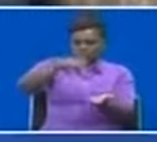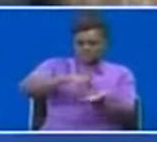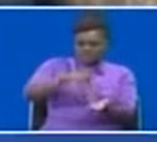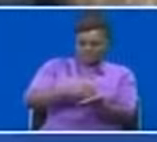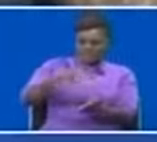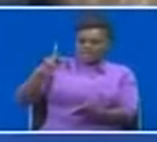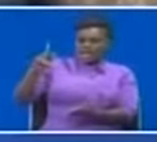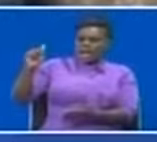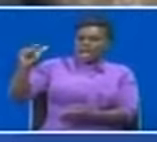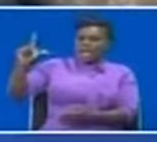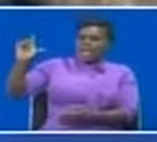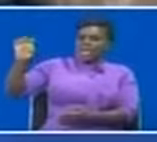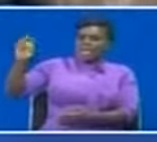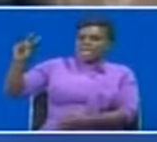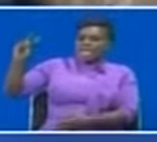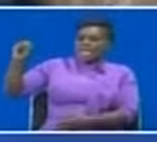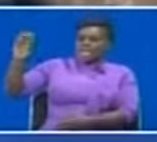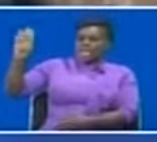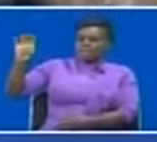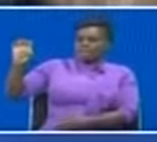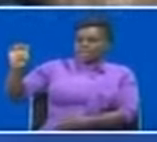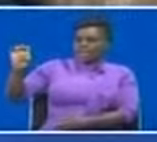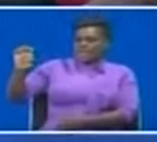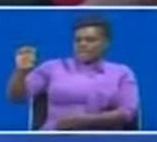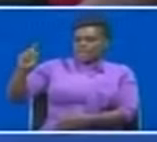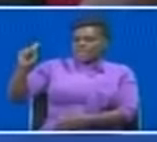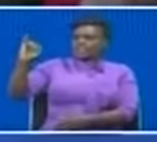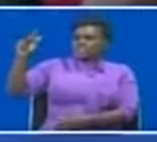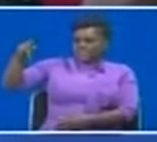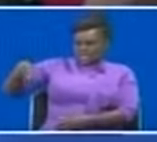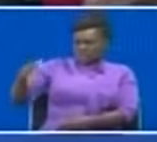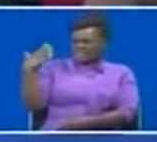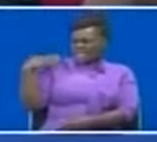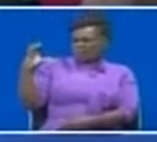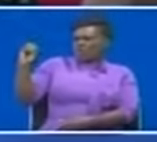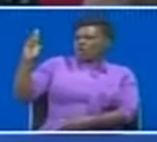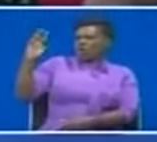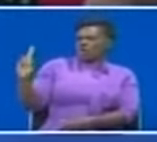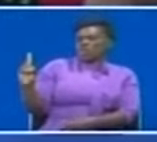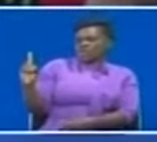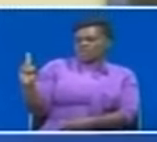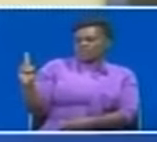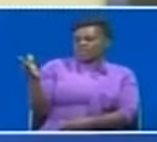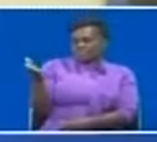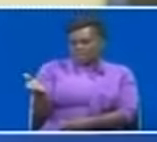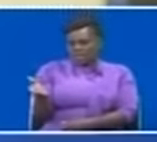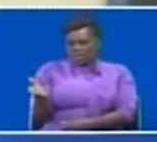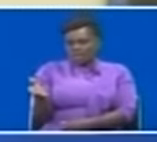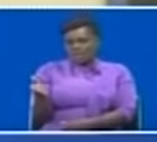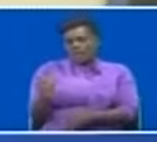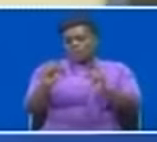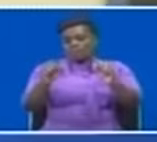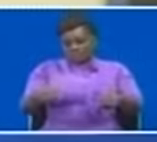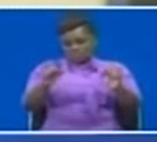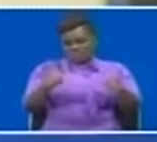Kalembe Ndile of the Independent Party TIP, which was in court during the 2013 general election. There is a possibility